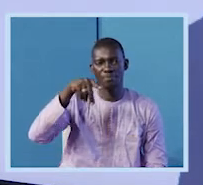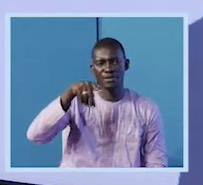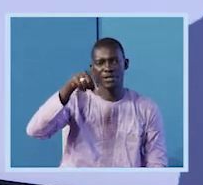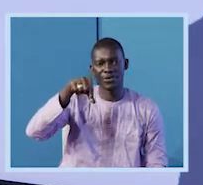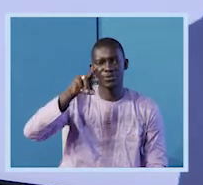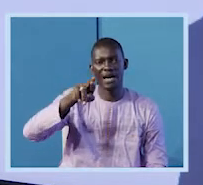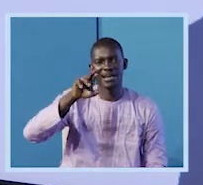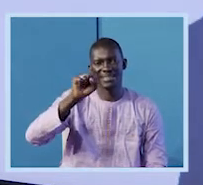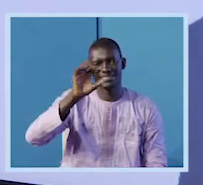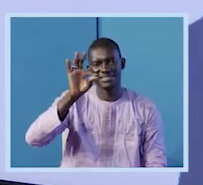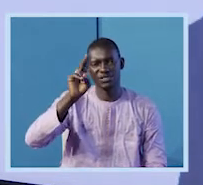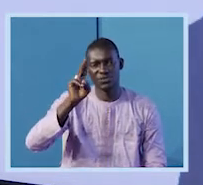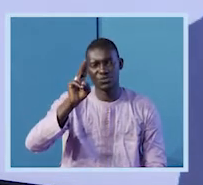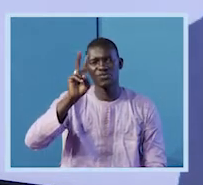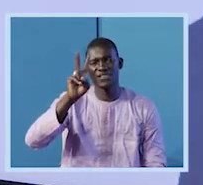GHIJKLMNOPQR. Okay.